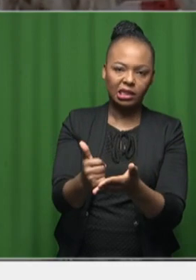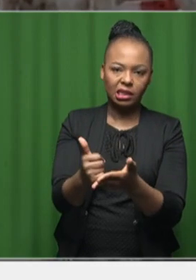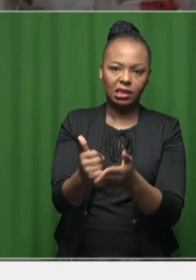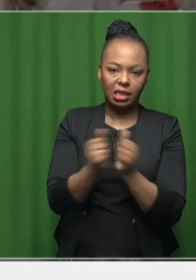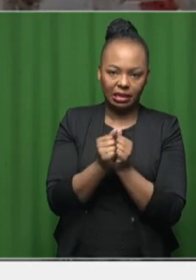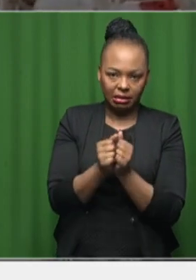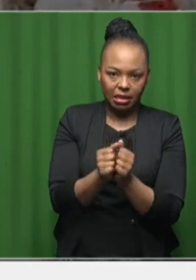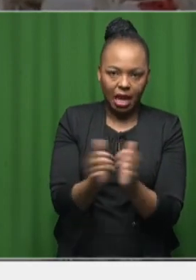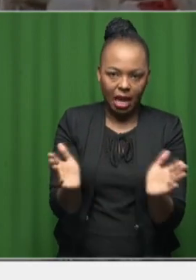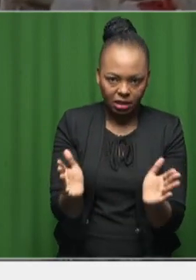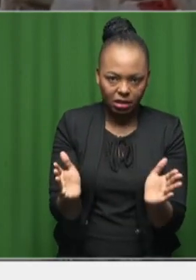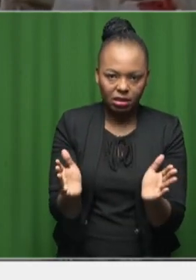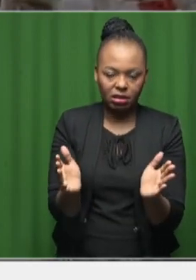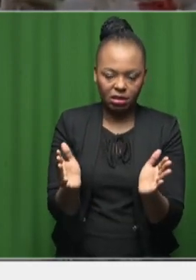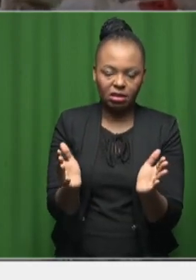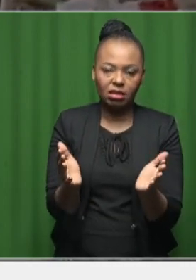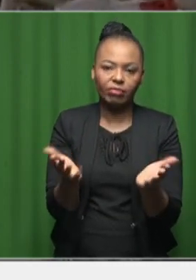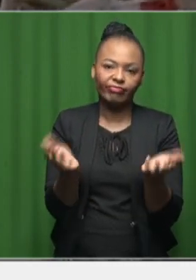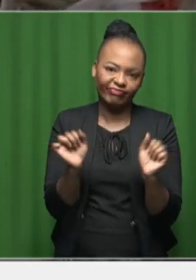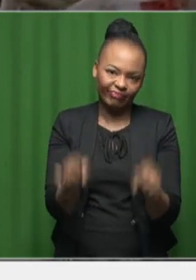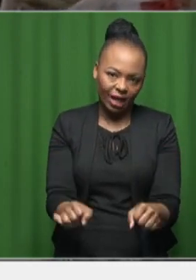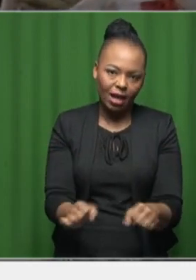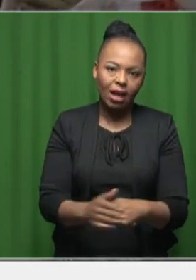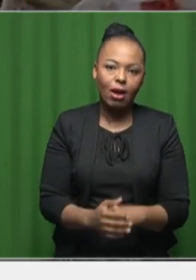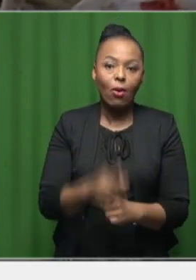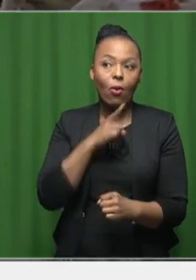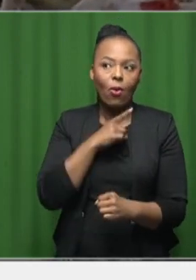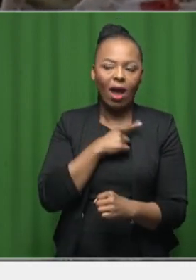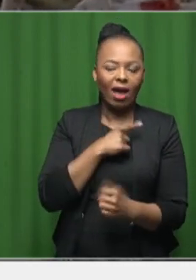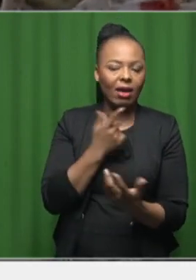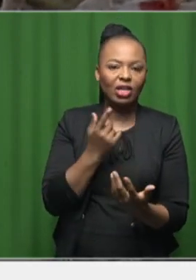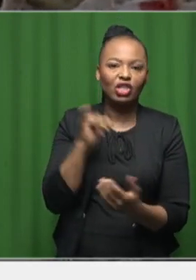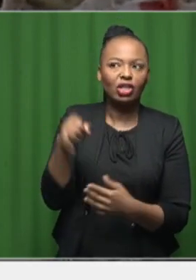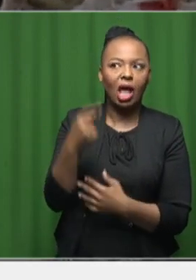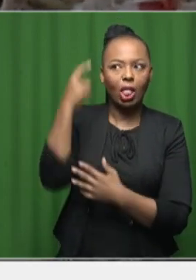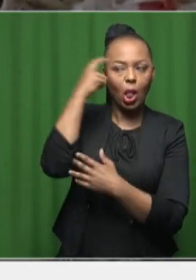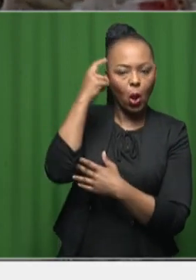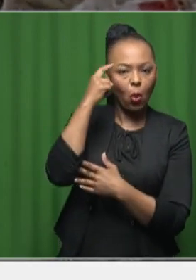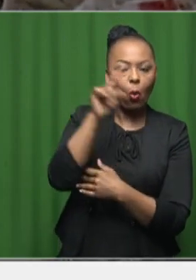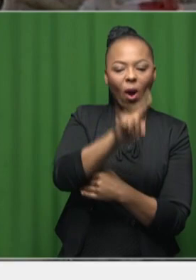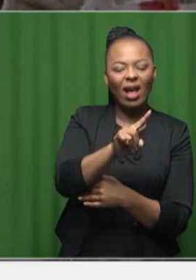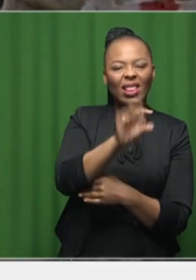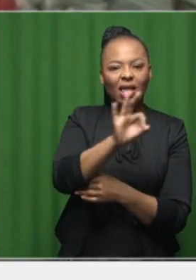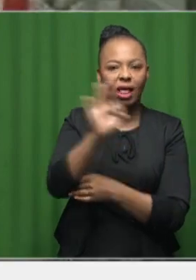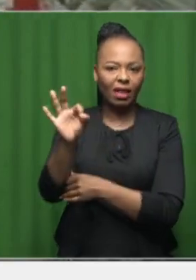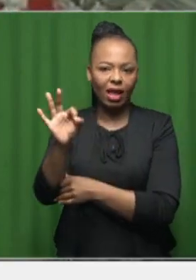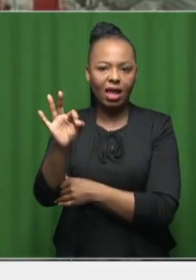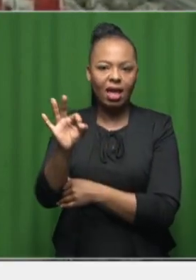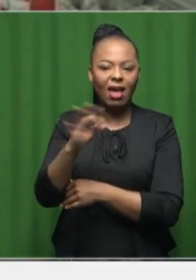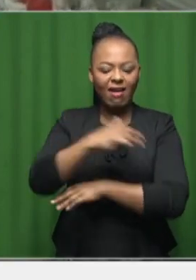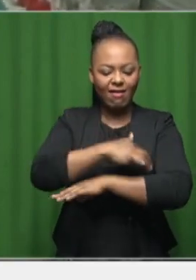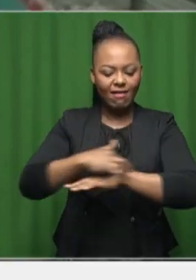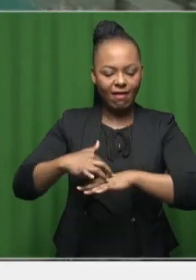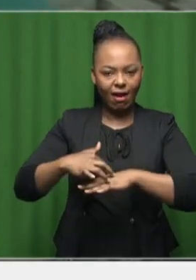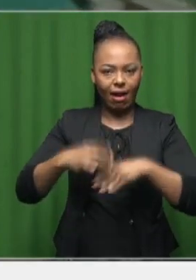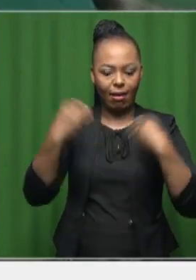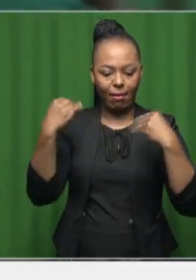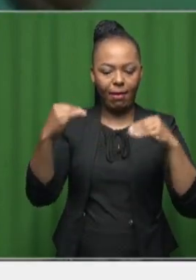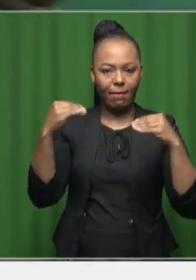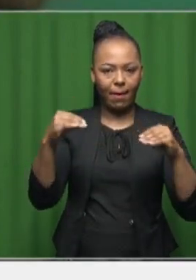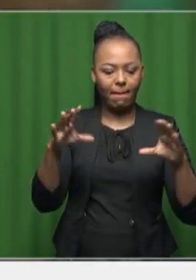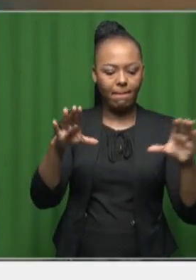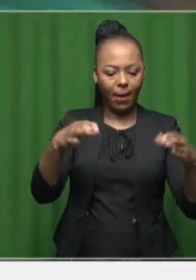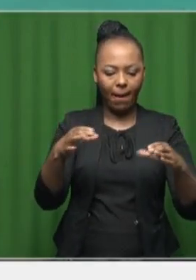beginning, which is just part of what we are thinking, 133 commercial farmers, where we will set